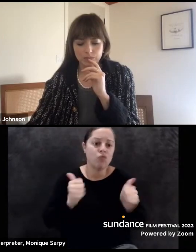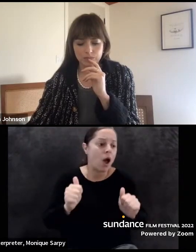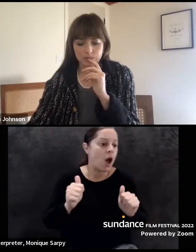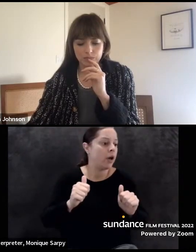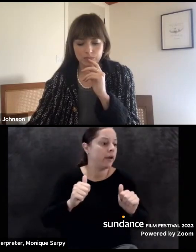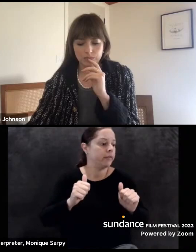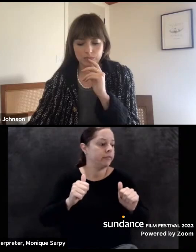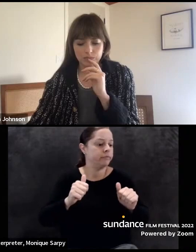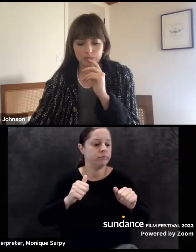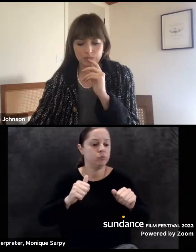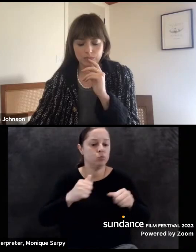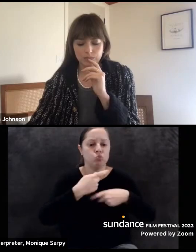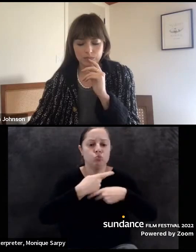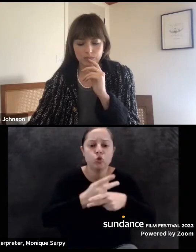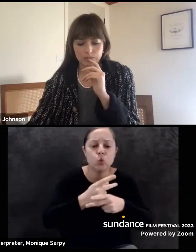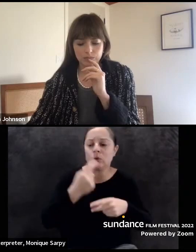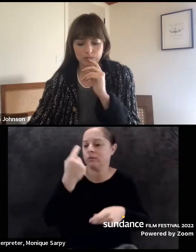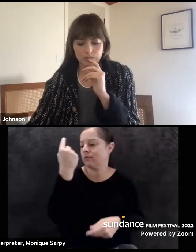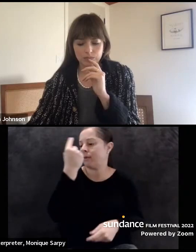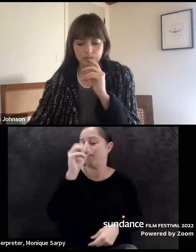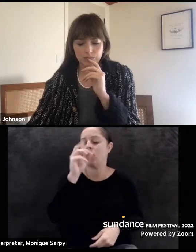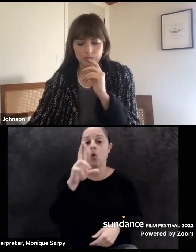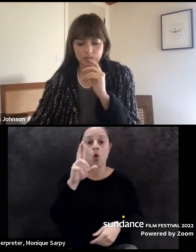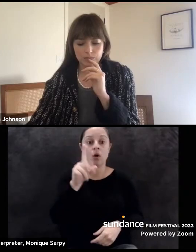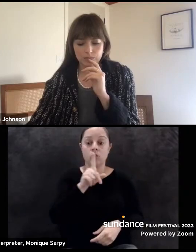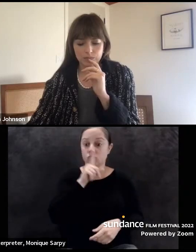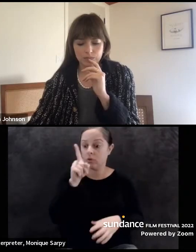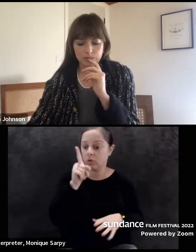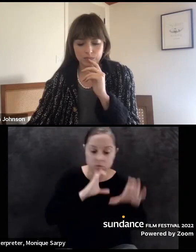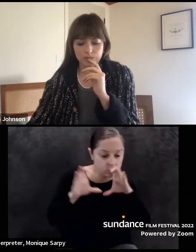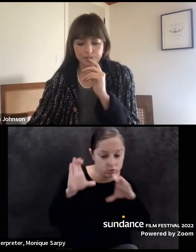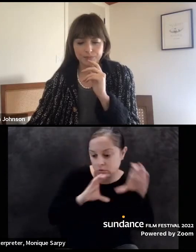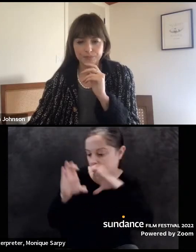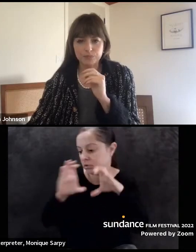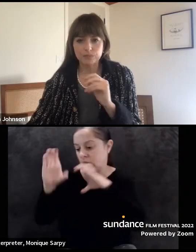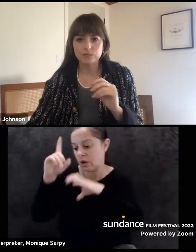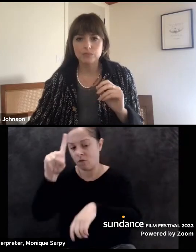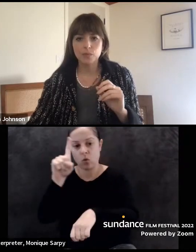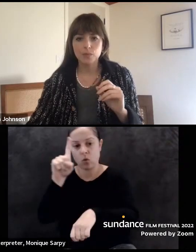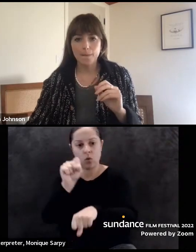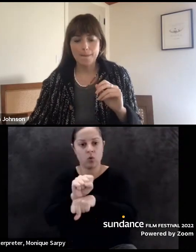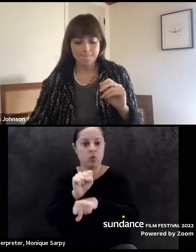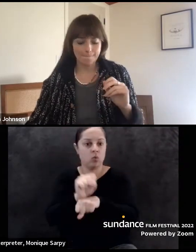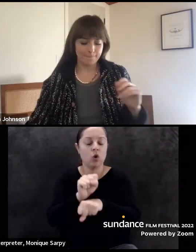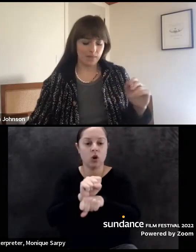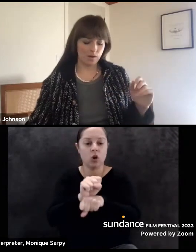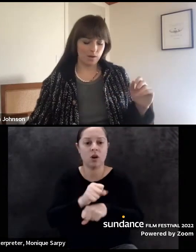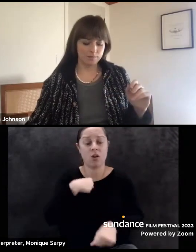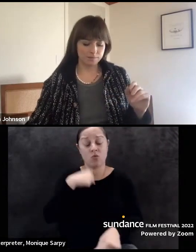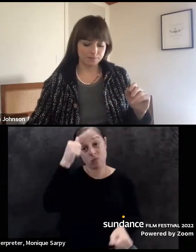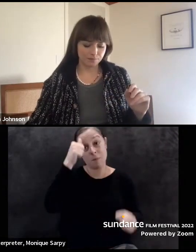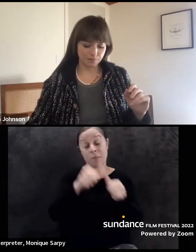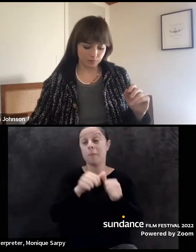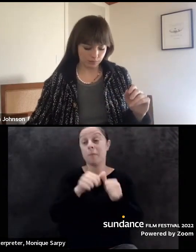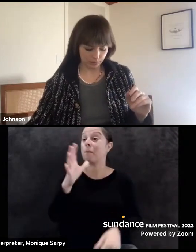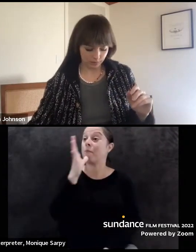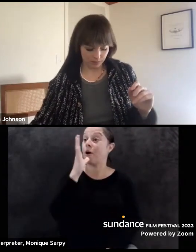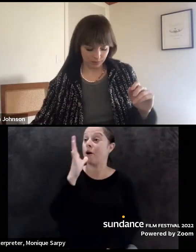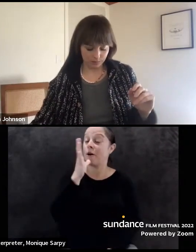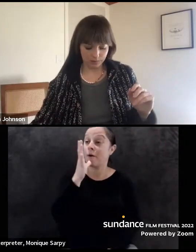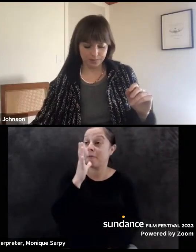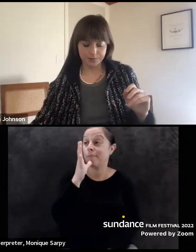the, grind your nose to the ground route. And I remember my mom looking at me and just saying,